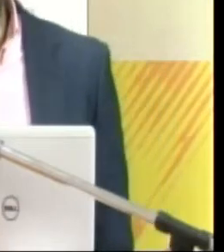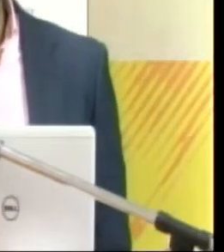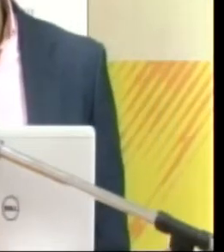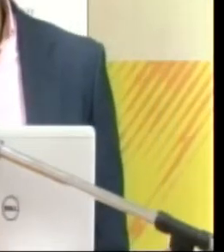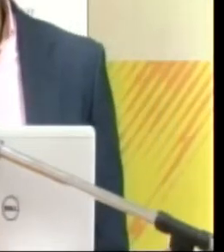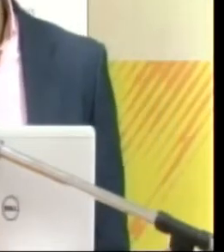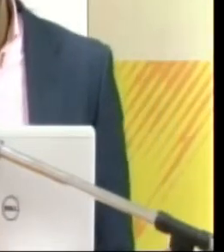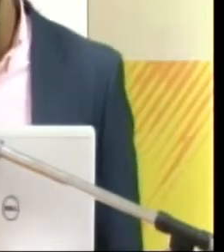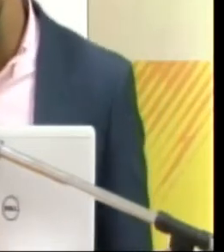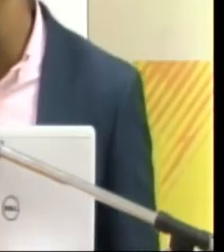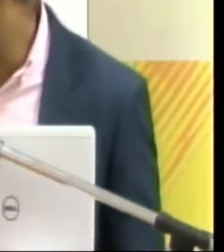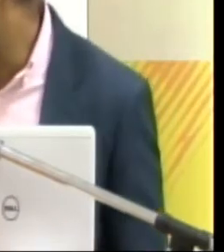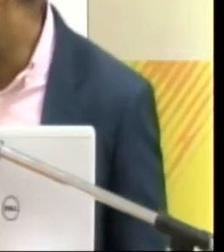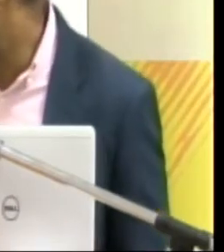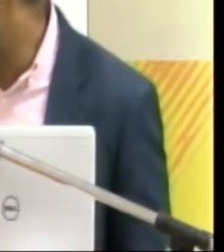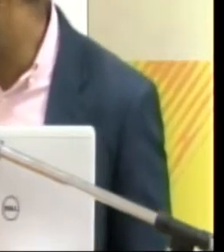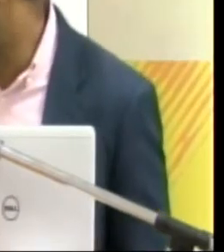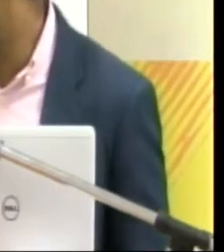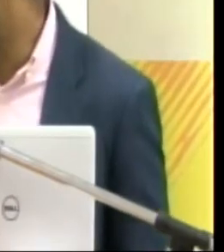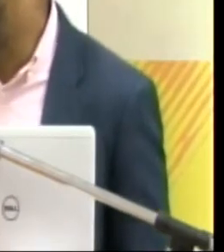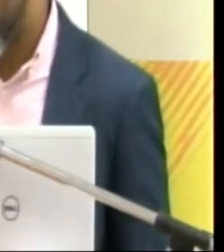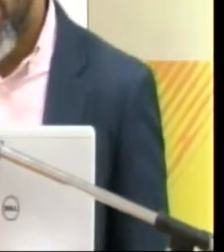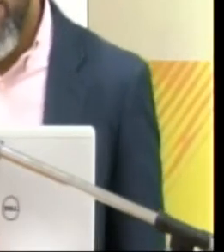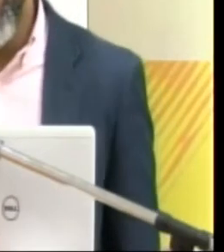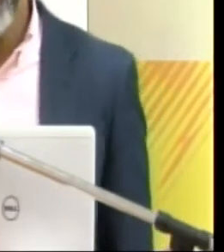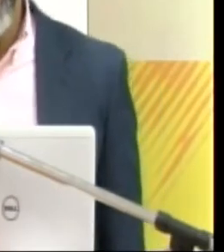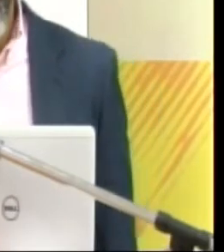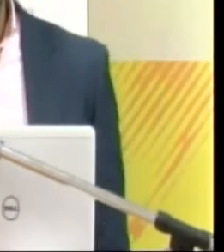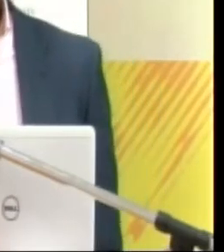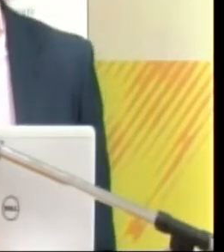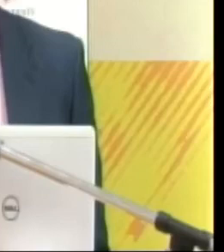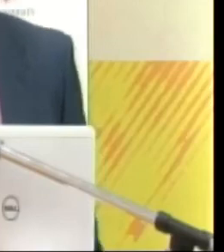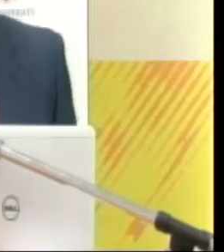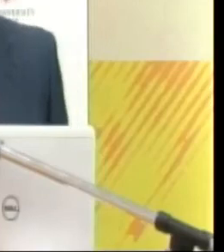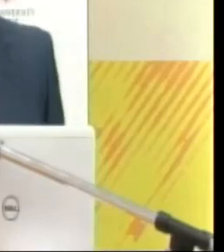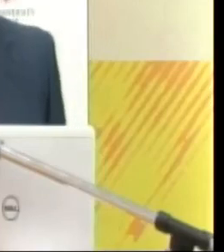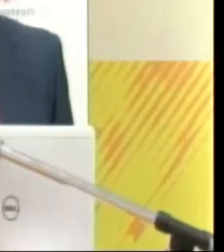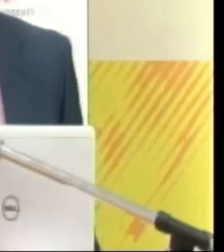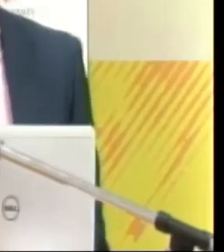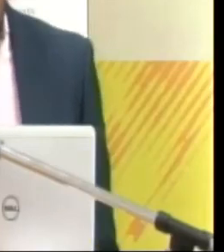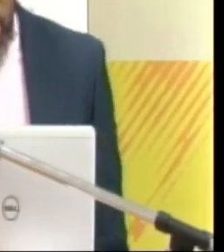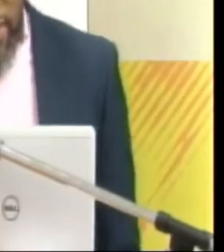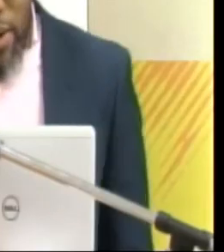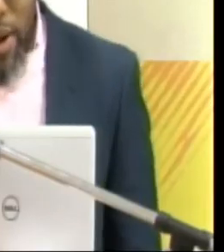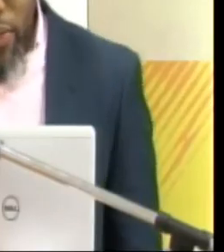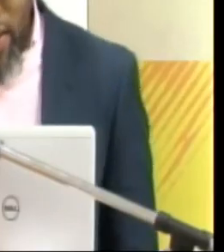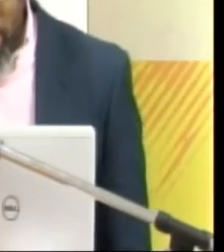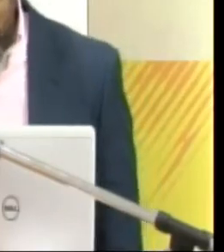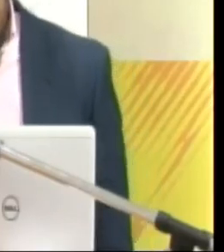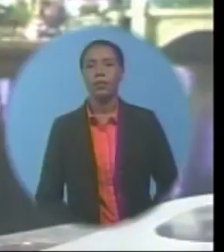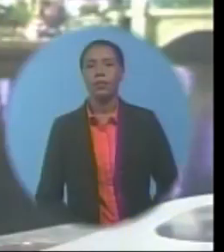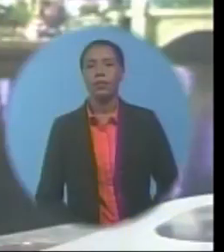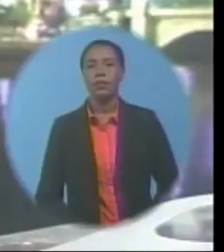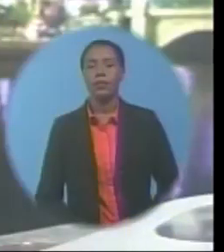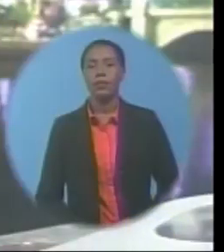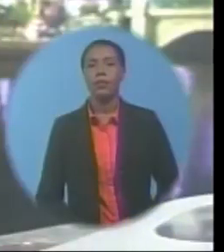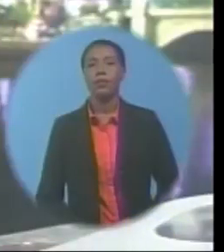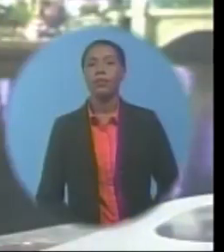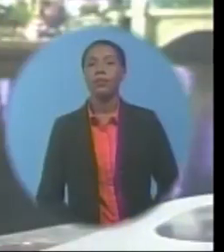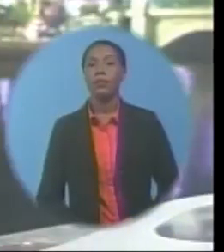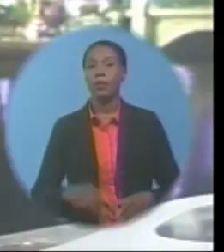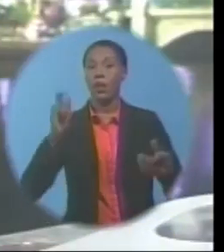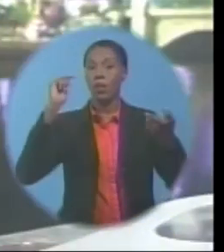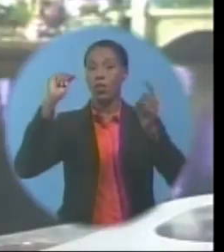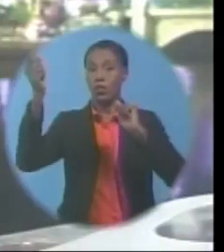on climate change in the region is on energy, the opportunities that energy provides. Not necessarily a bad thing. The